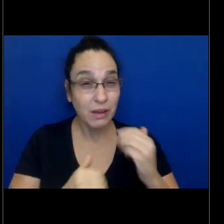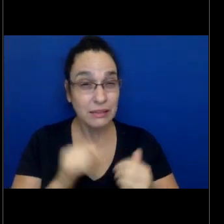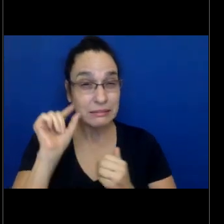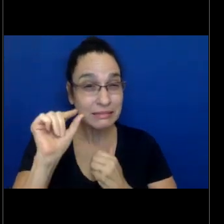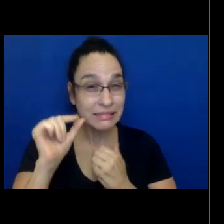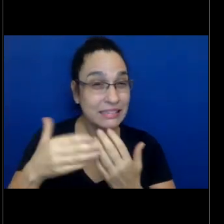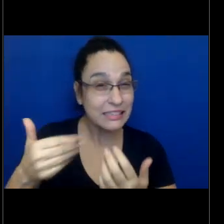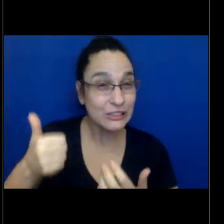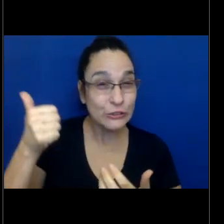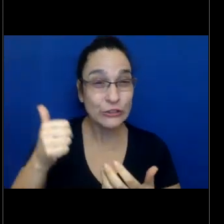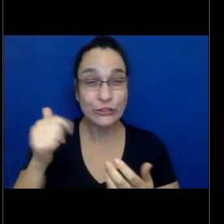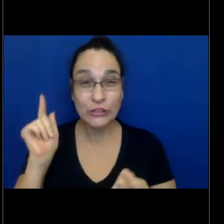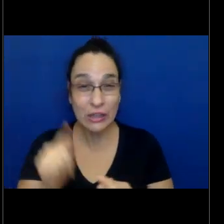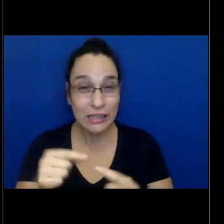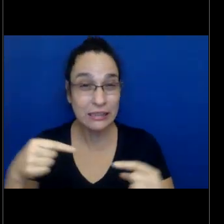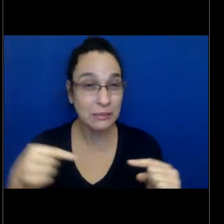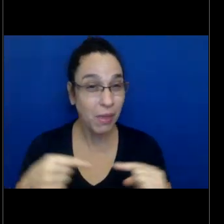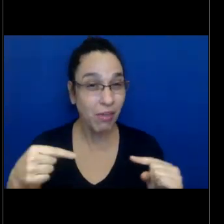make it a more effective